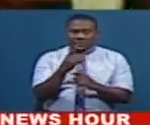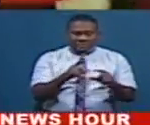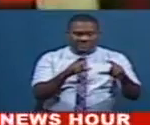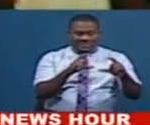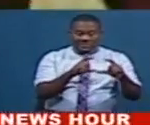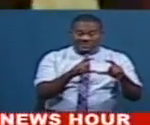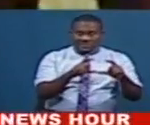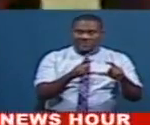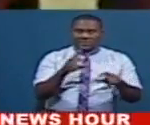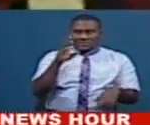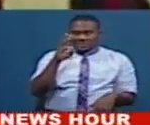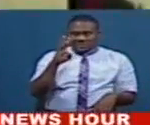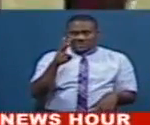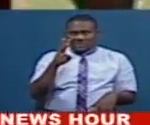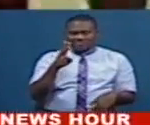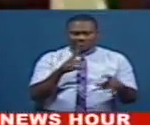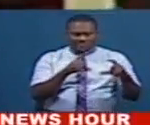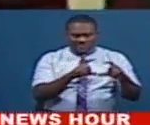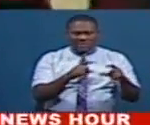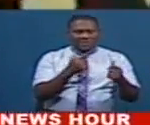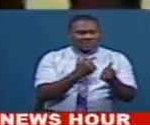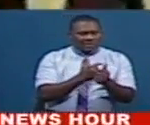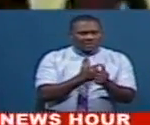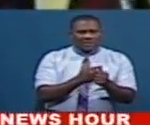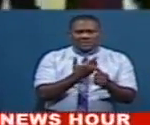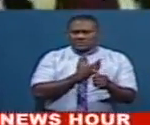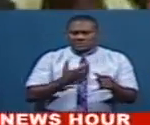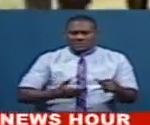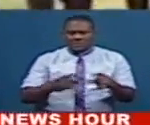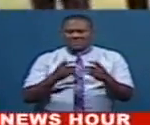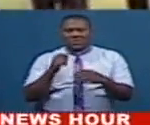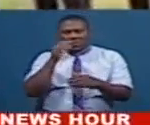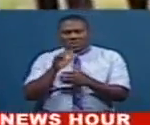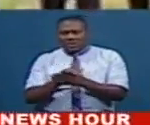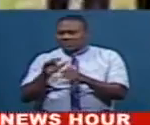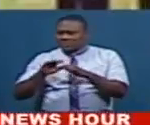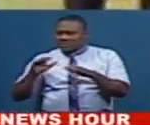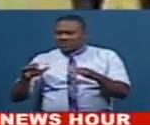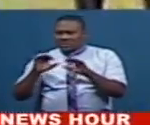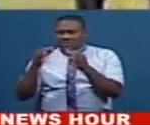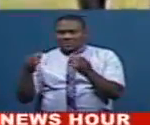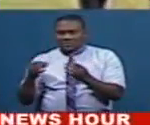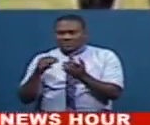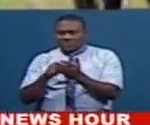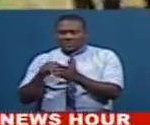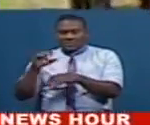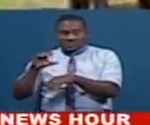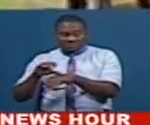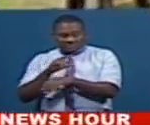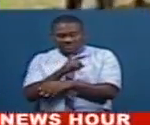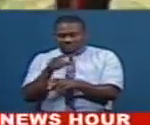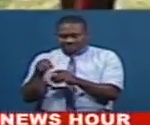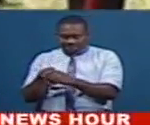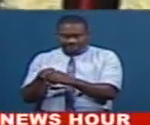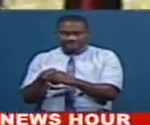of the government and people of Ghana, the chiefs and people of Atantaman, the widow, children, family, and the Methodist Church of